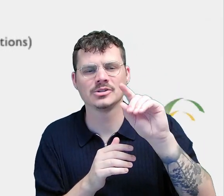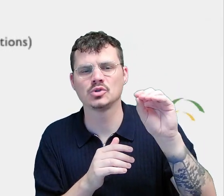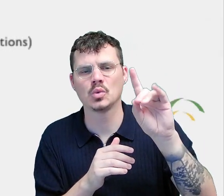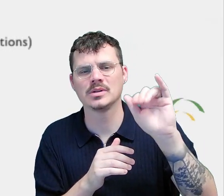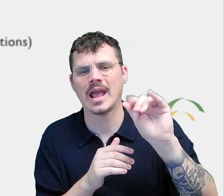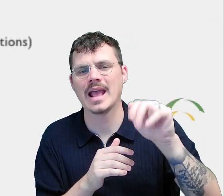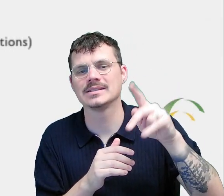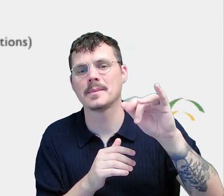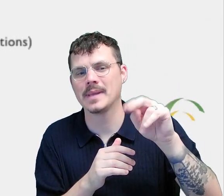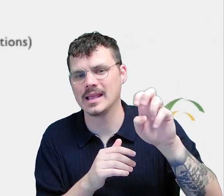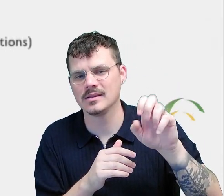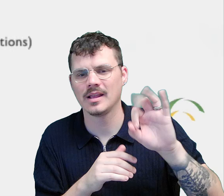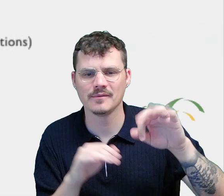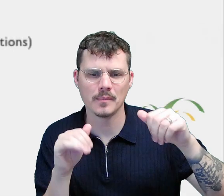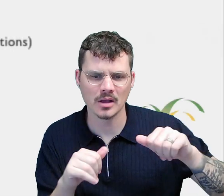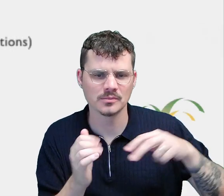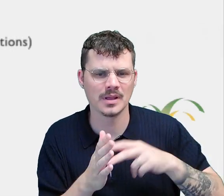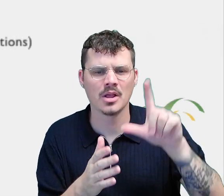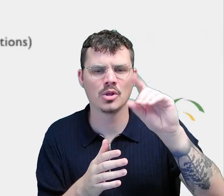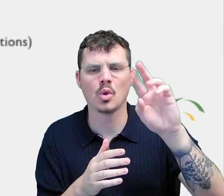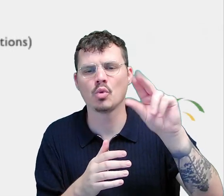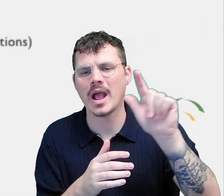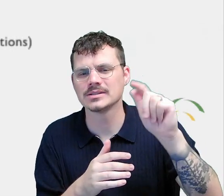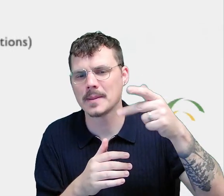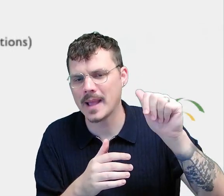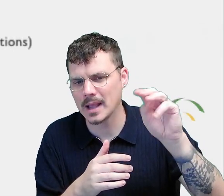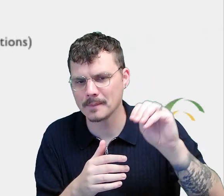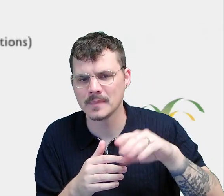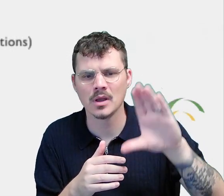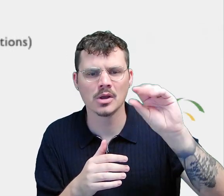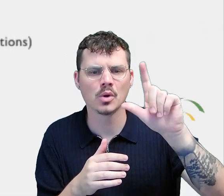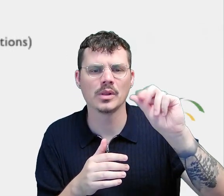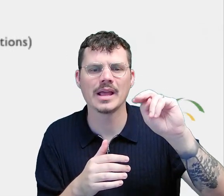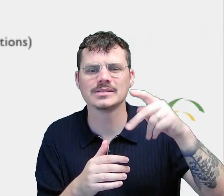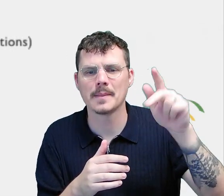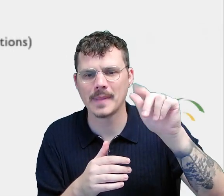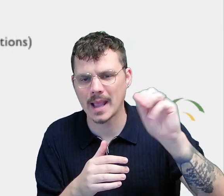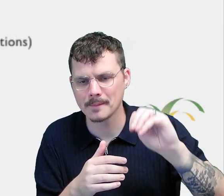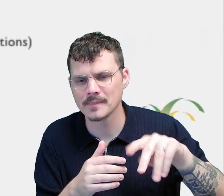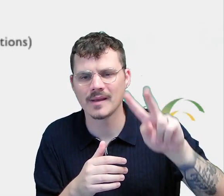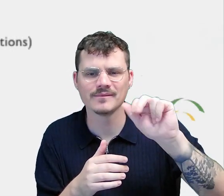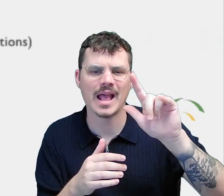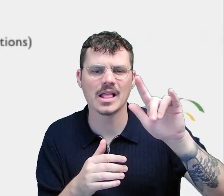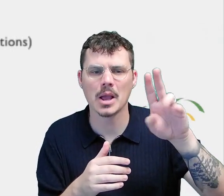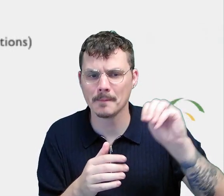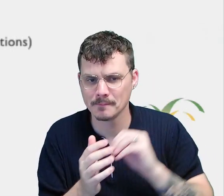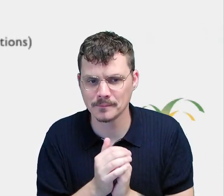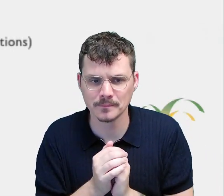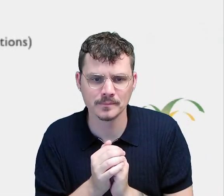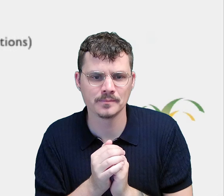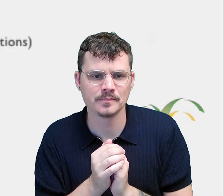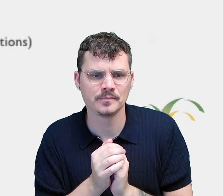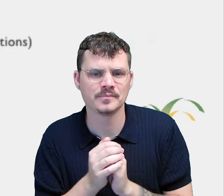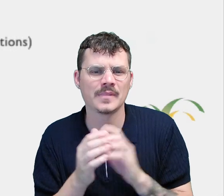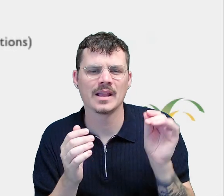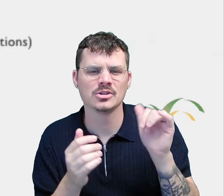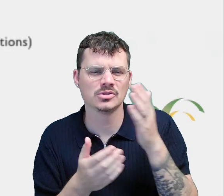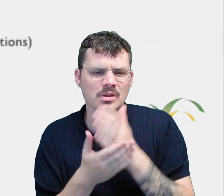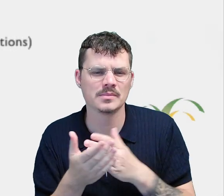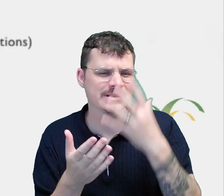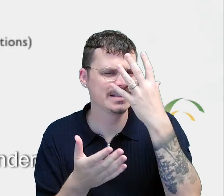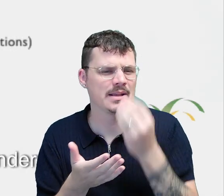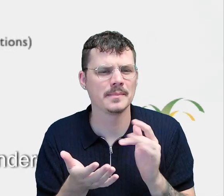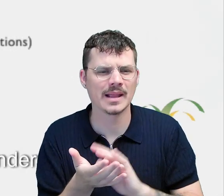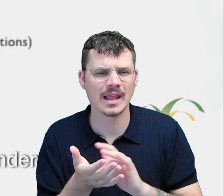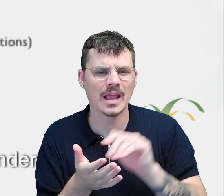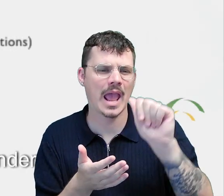Benzodiazepines if possible, so that's lorazepam, clonazepam, Valium, and certain sleep